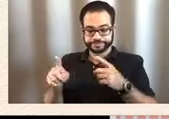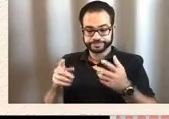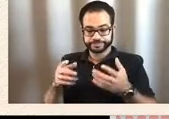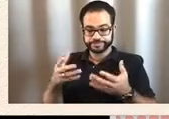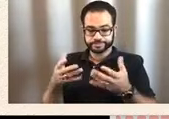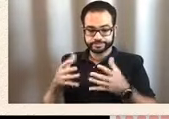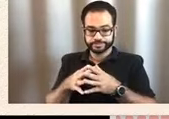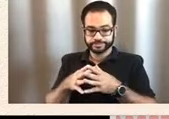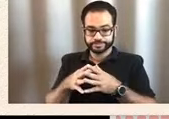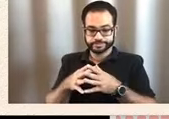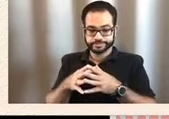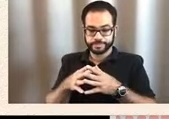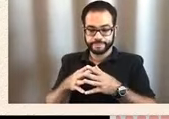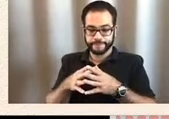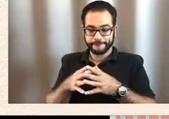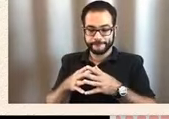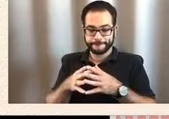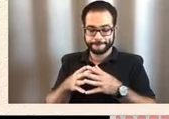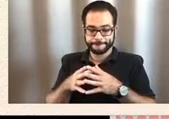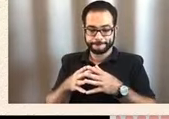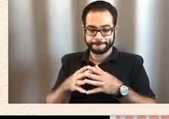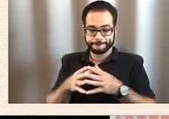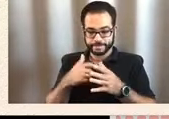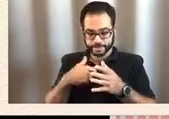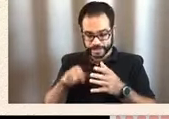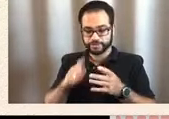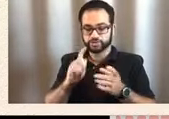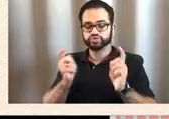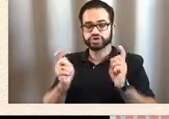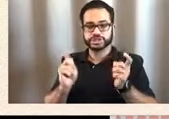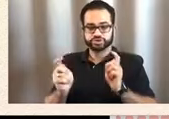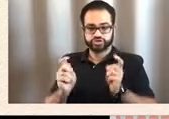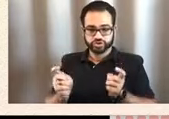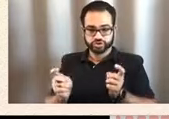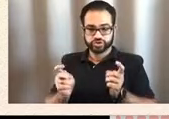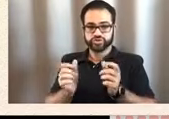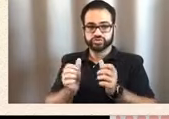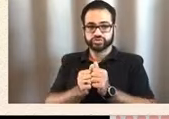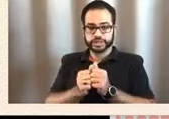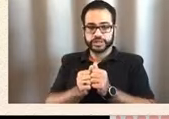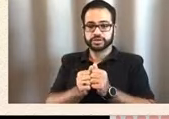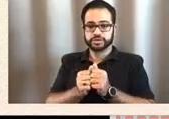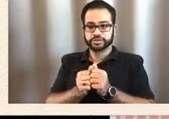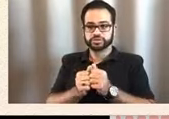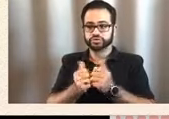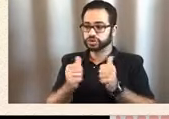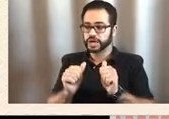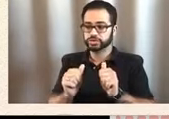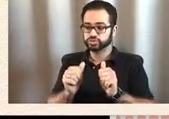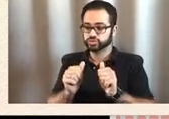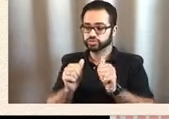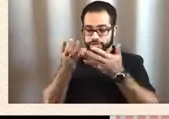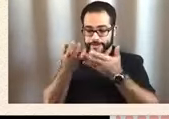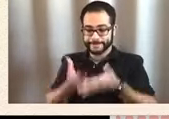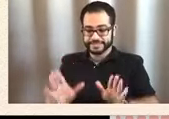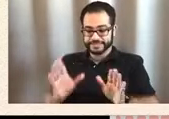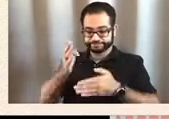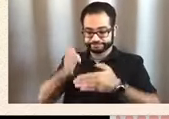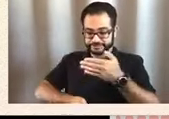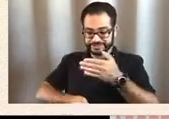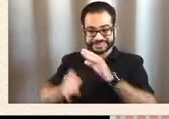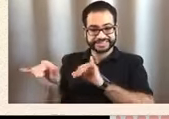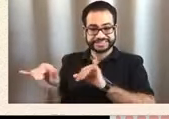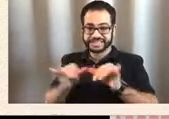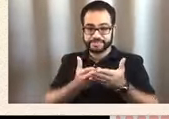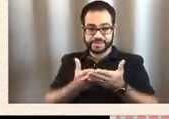make changes to complete the same task as anybody else. But I'll